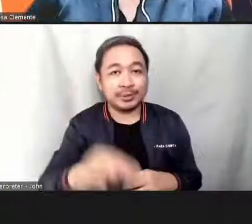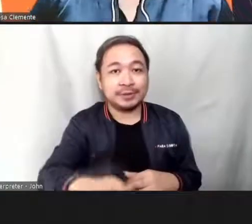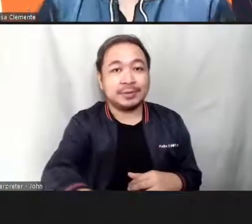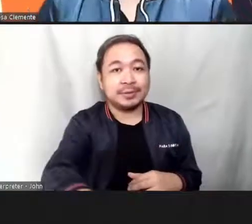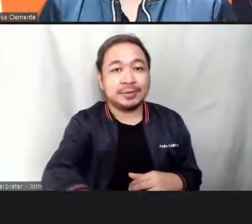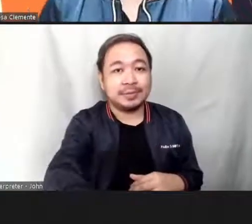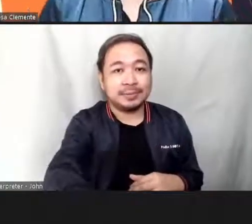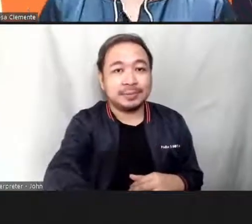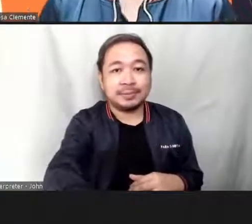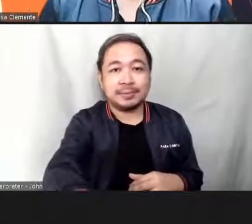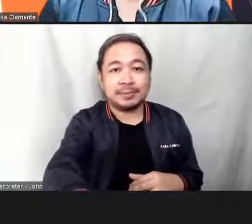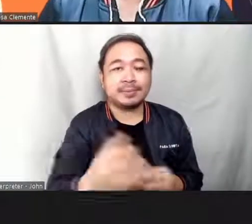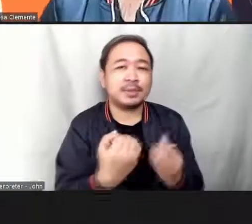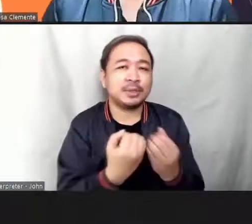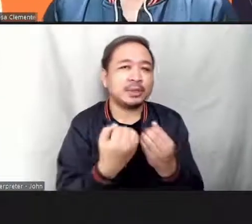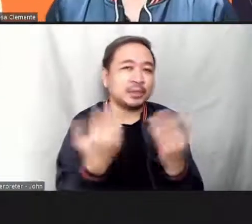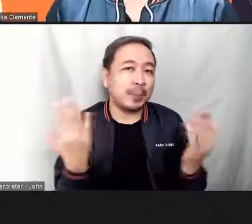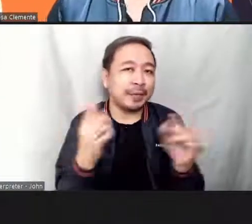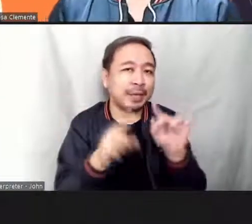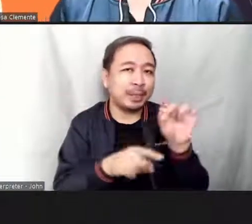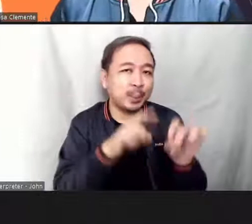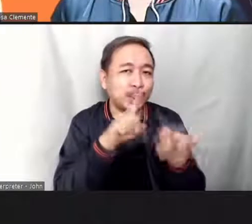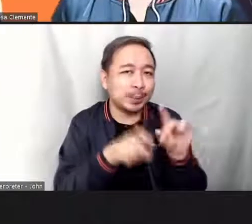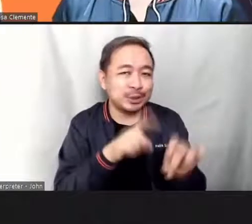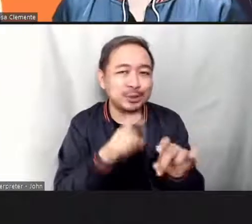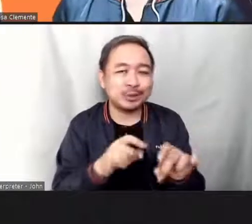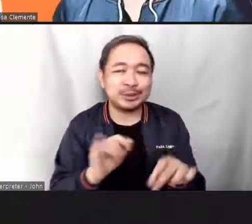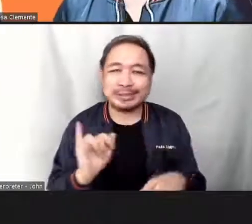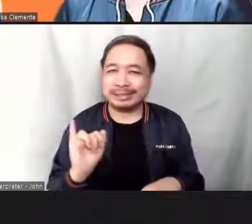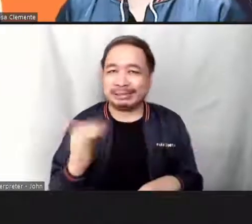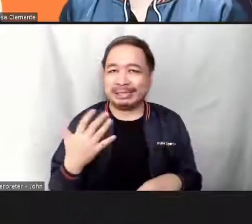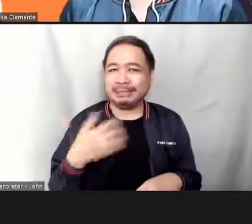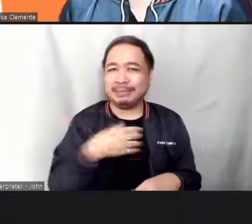pong questions, and para lang Miss Universe ito,